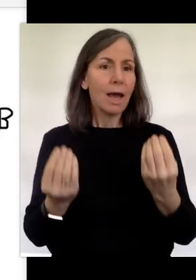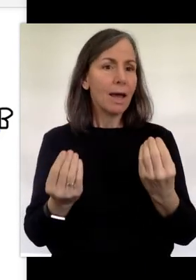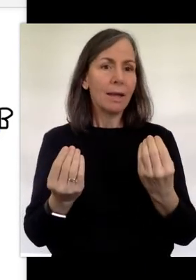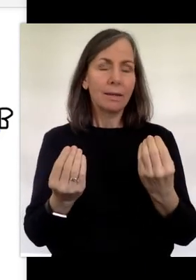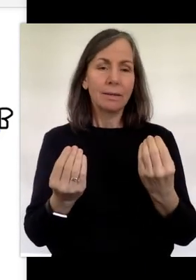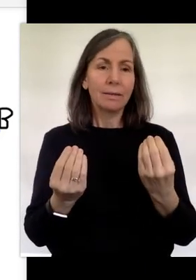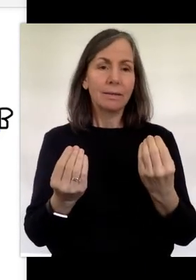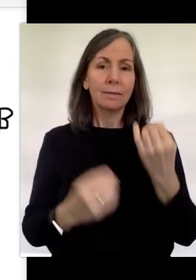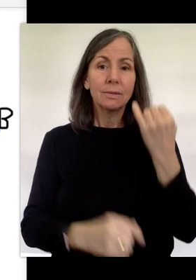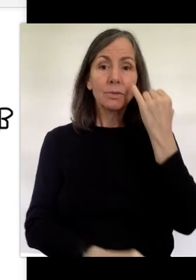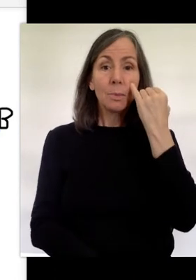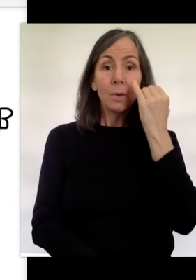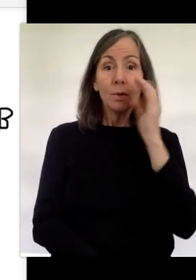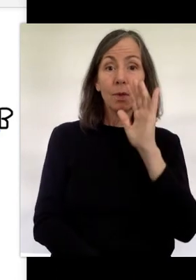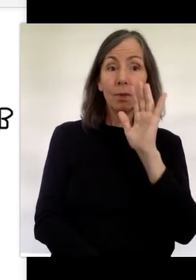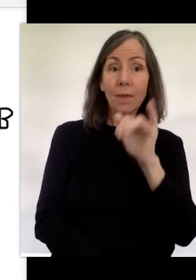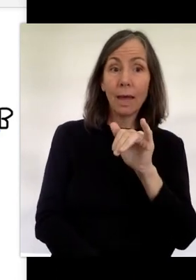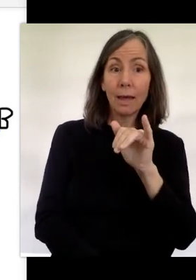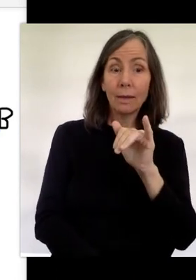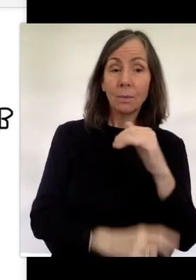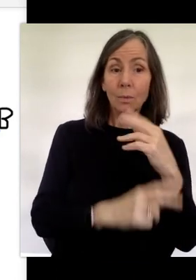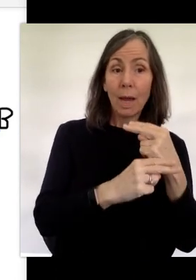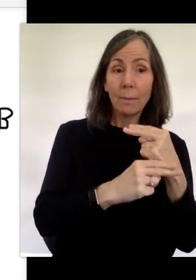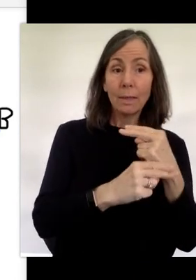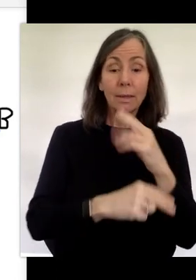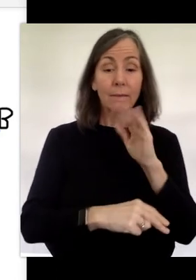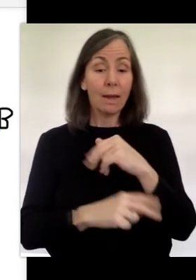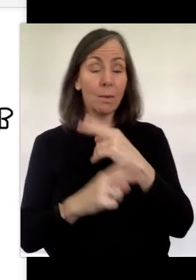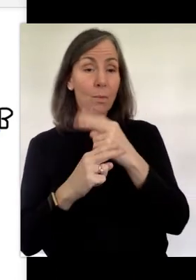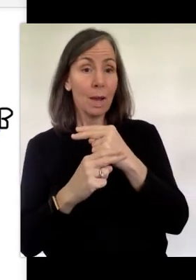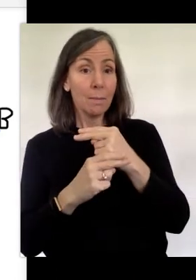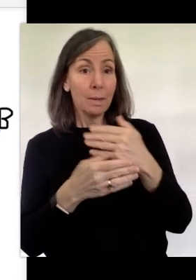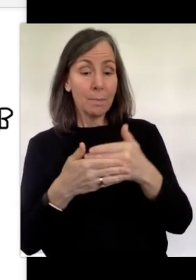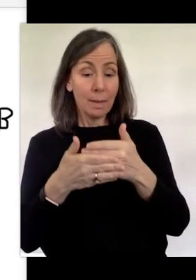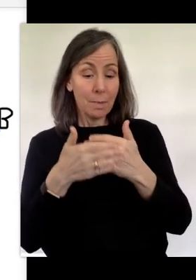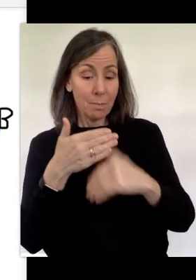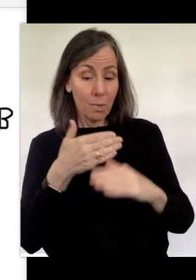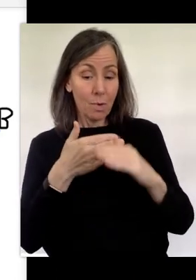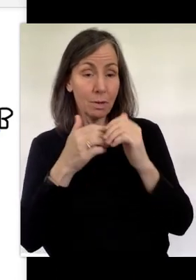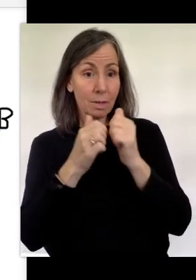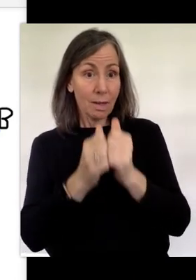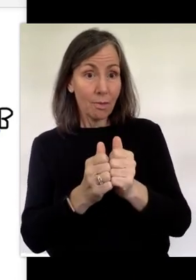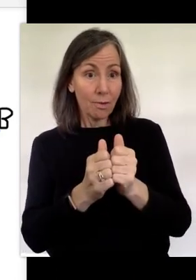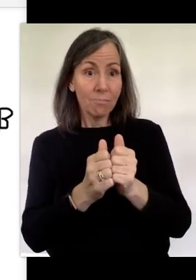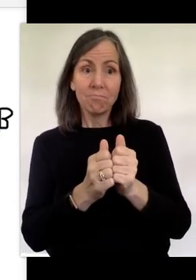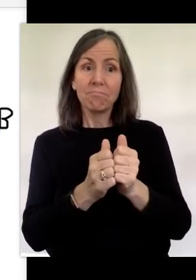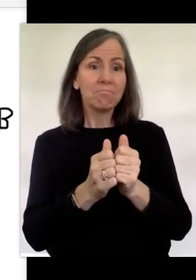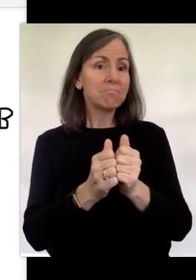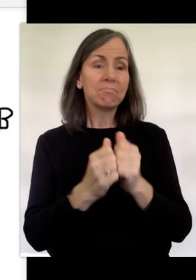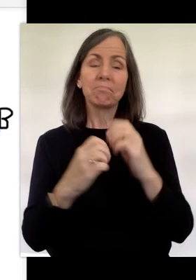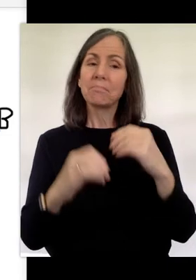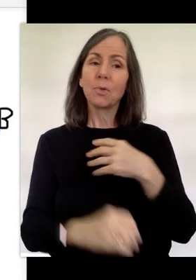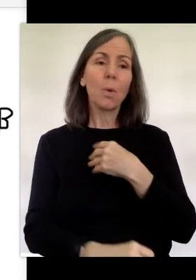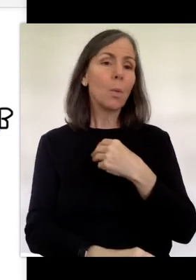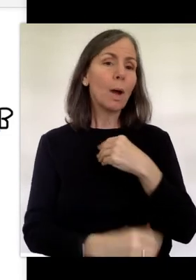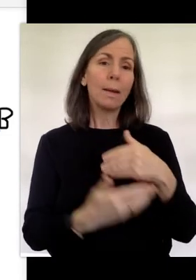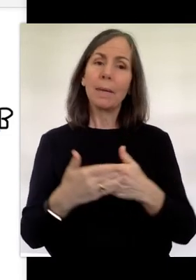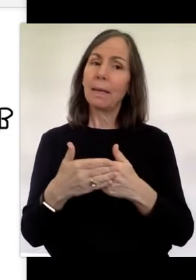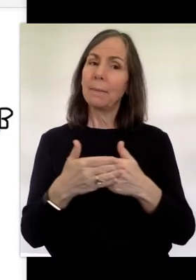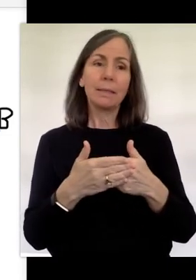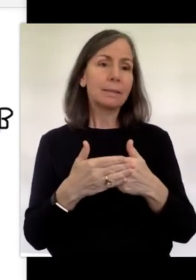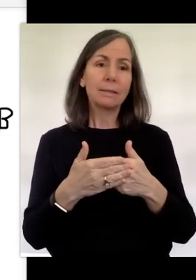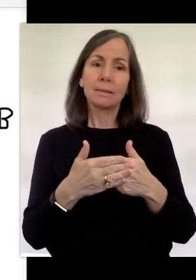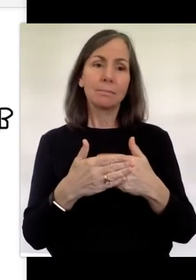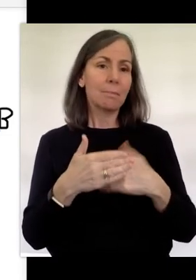big B's, homozygous dominant, and a parent with 2 little b's, homozygous recessive,